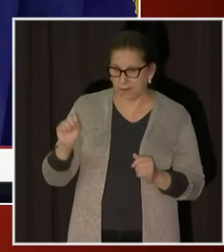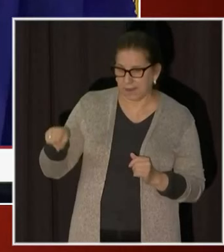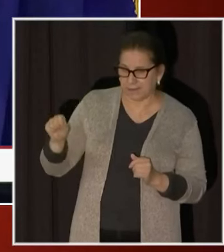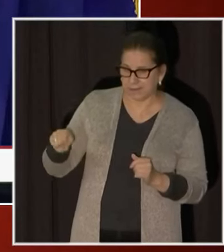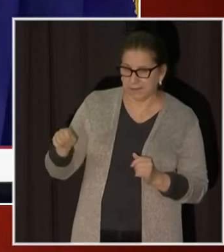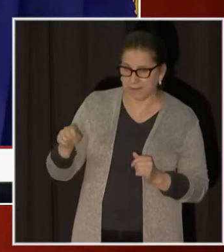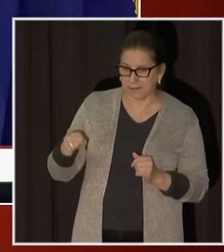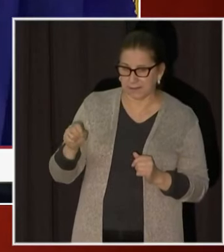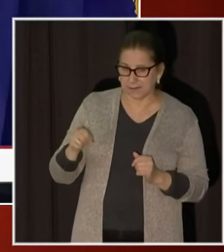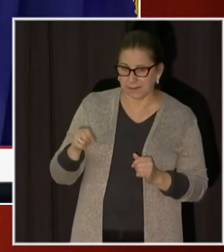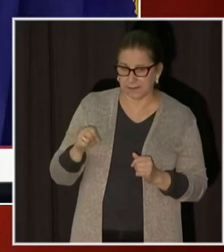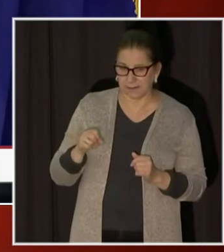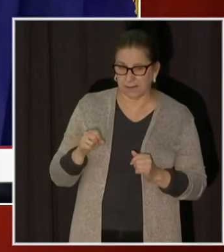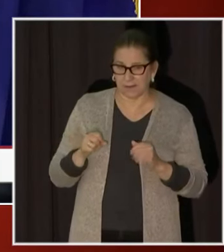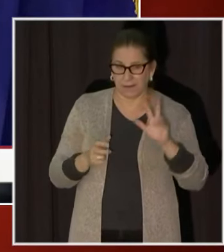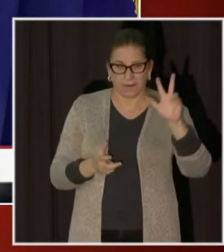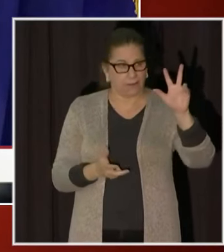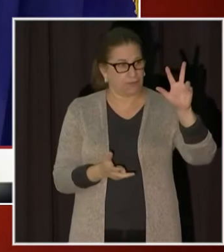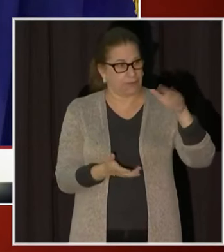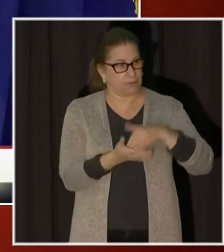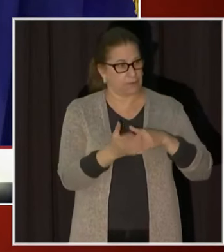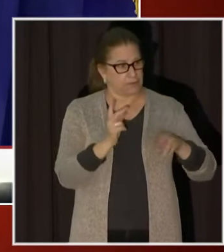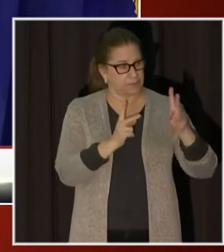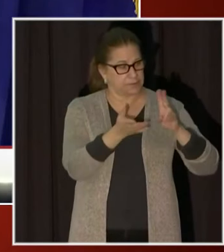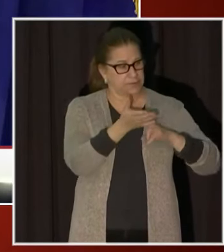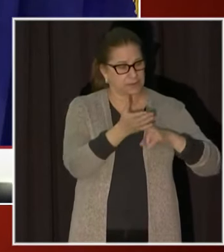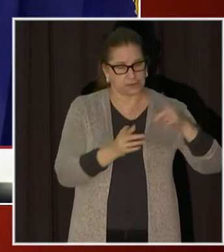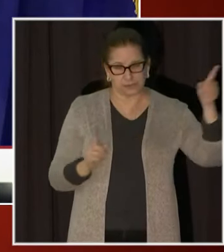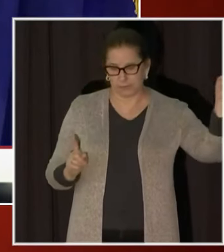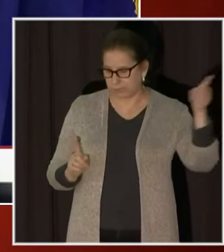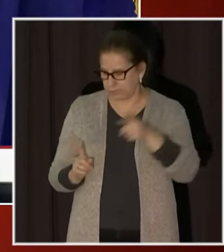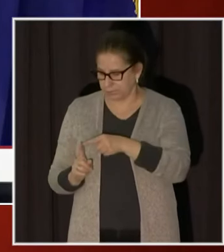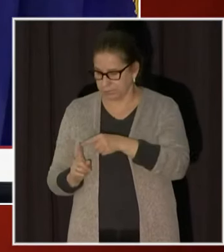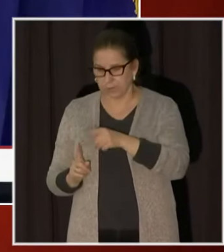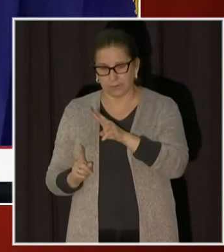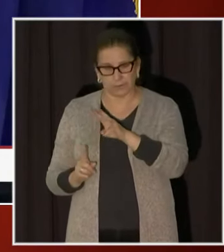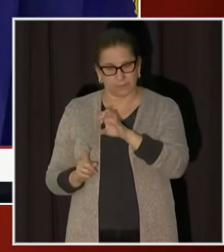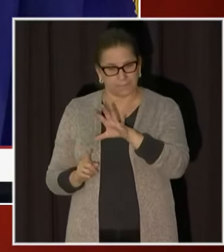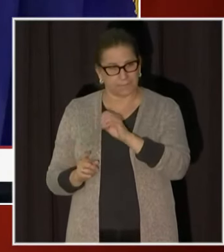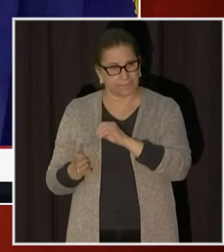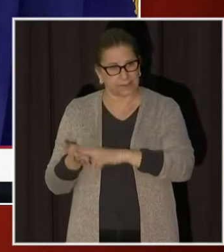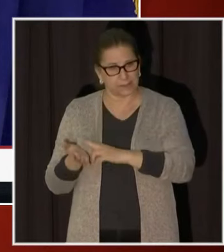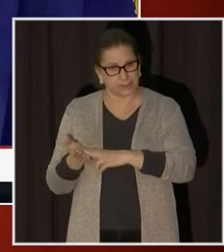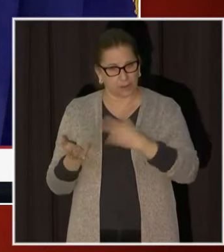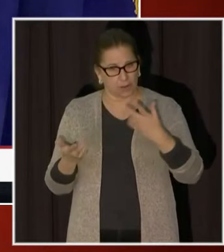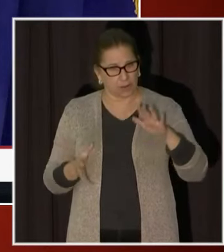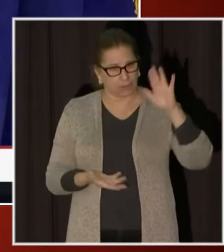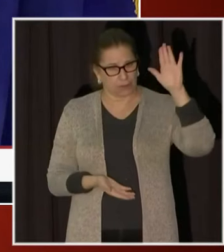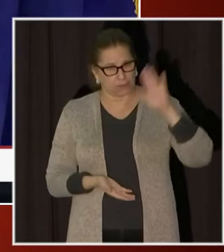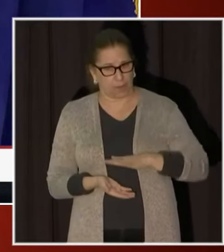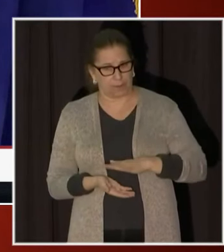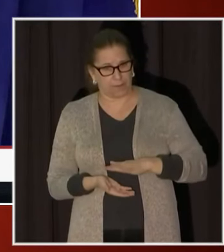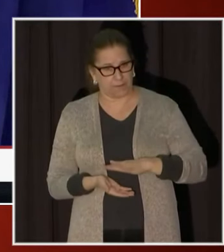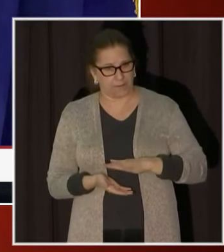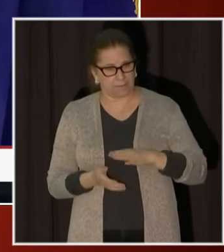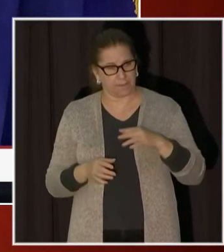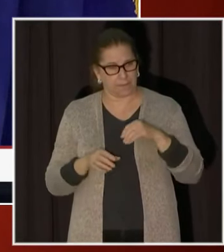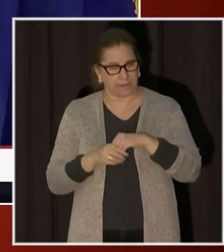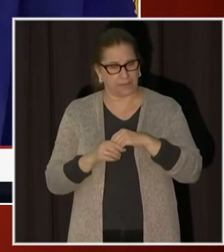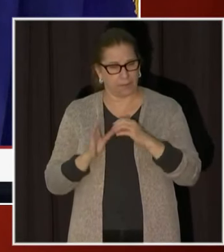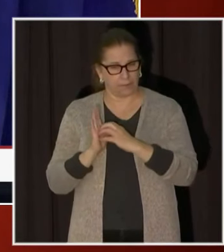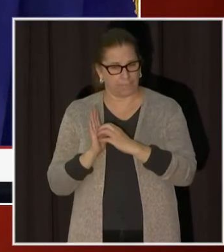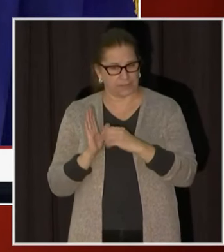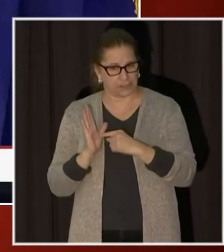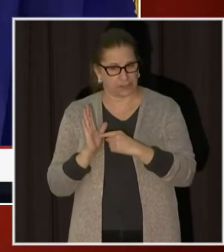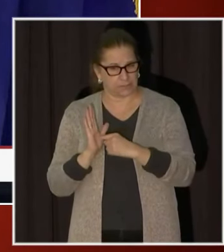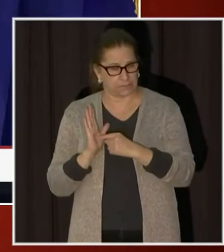to 250. Then Mayor Bowser, do you support all the provisions in this emergency bill as drafted, or is there any changes you would